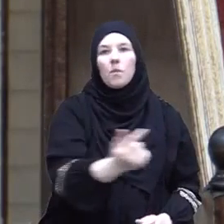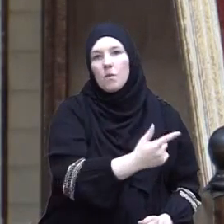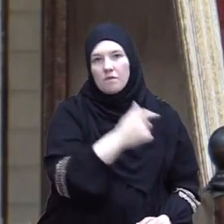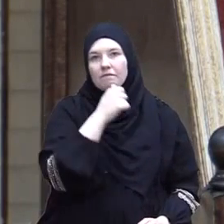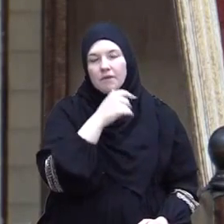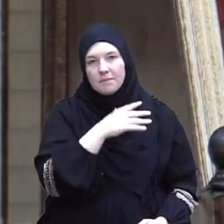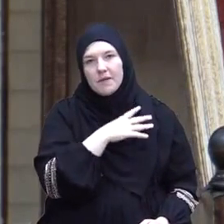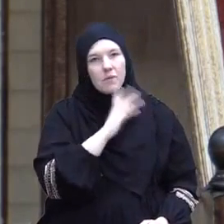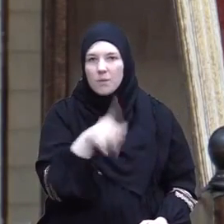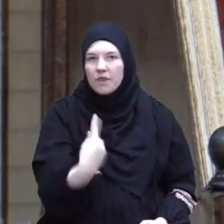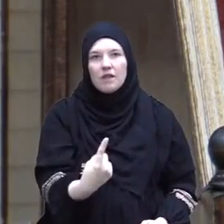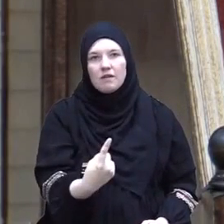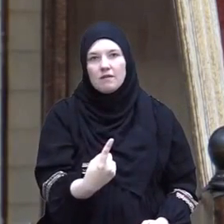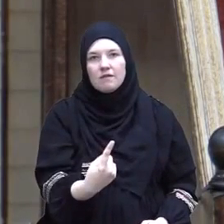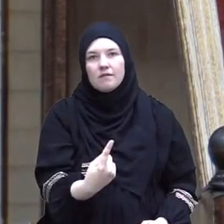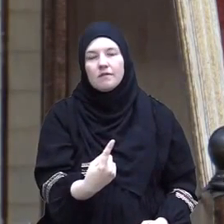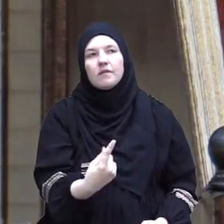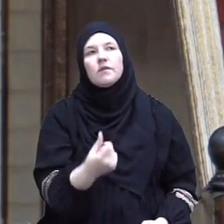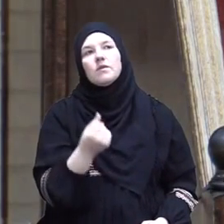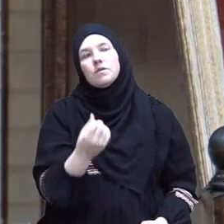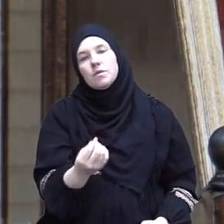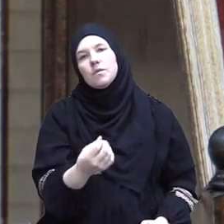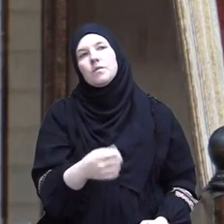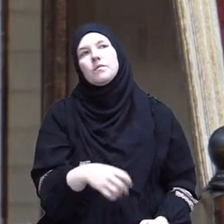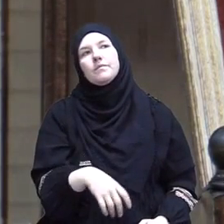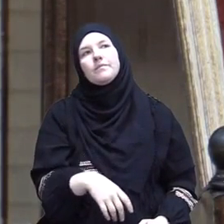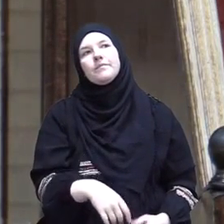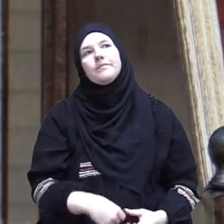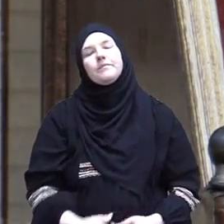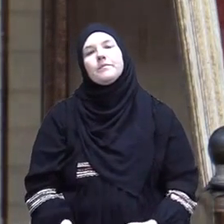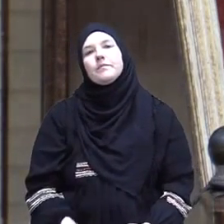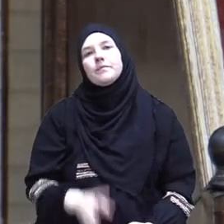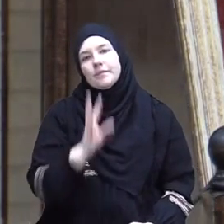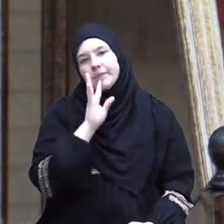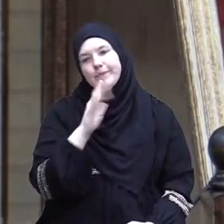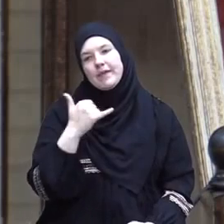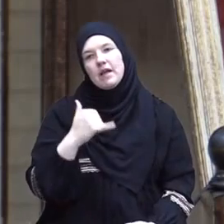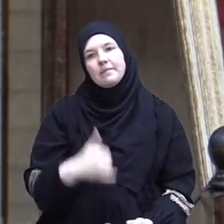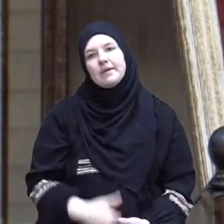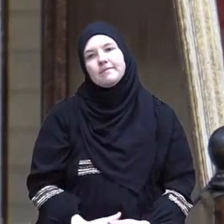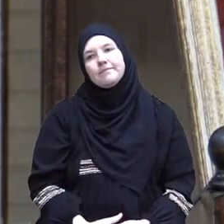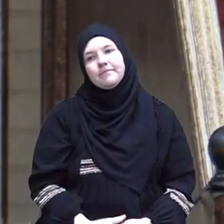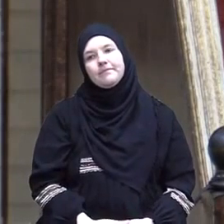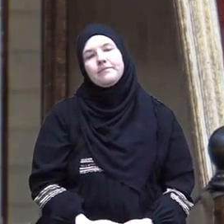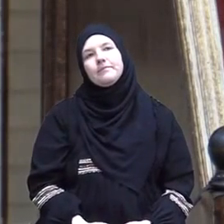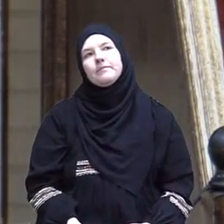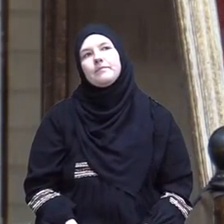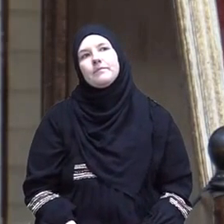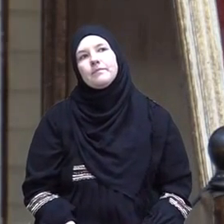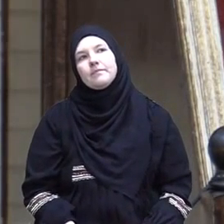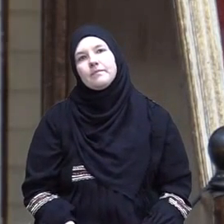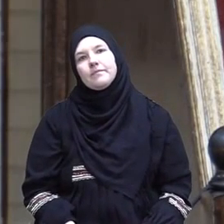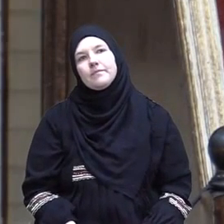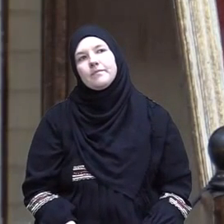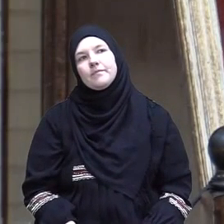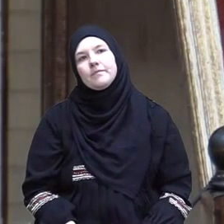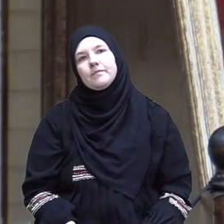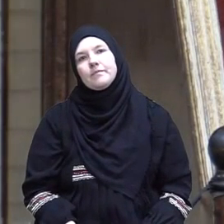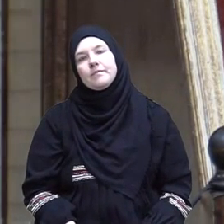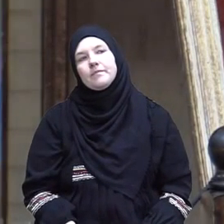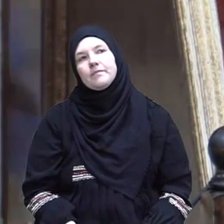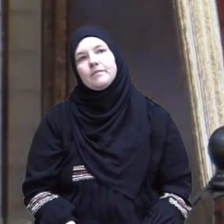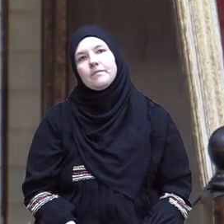females. So, uskun anta wa zawjuka al-jannah. I mentioned in the beginning